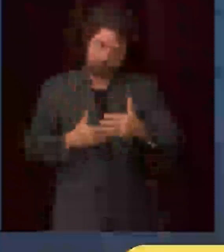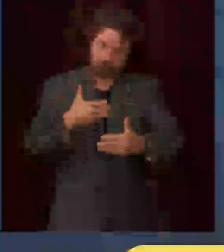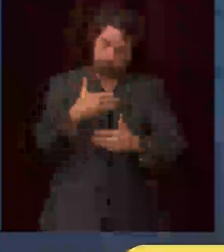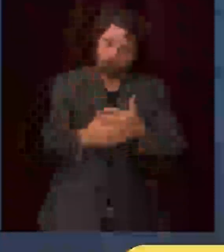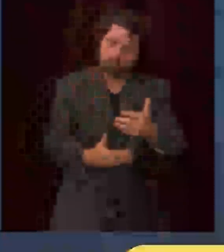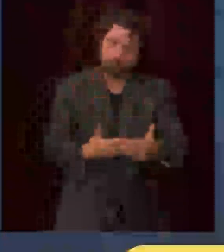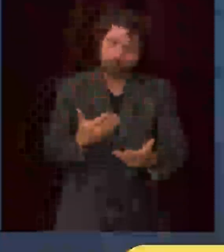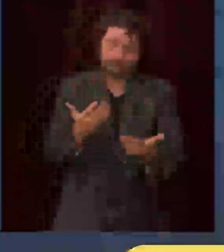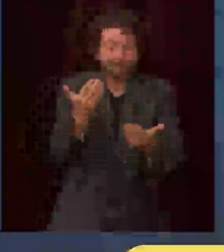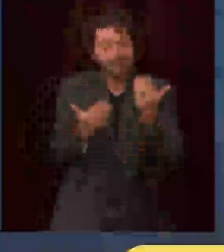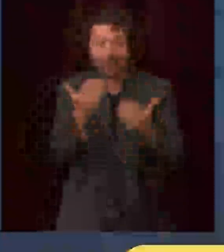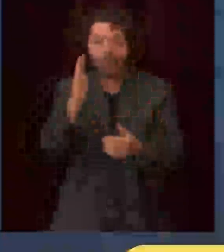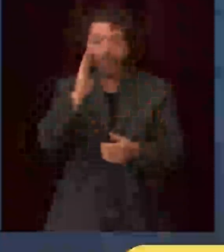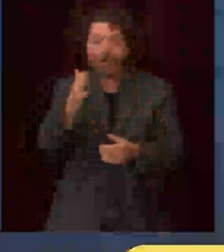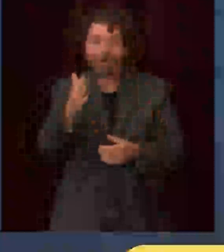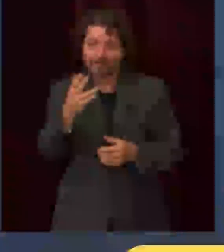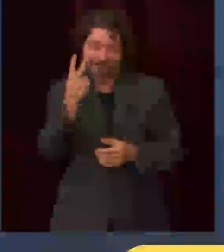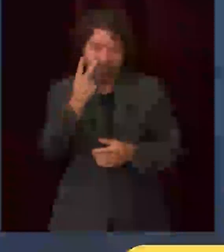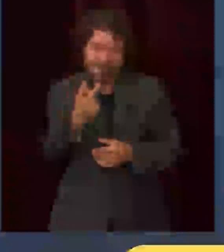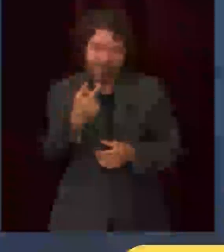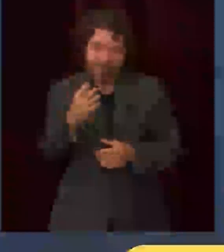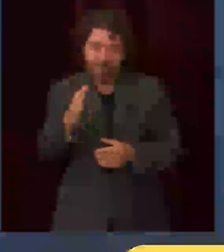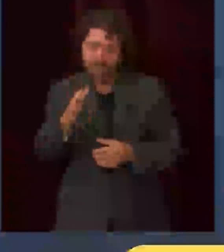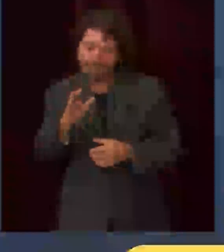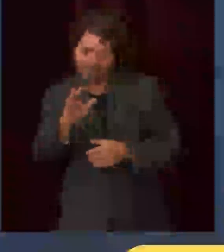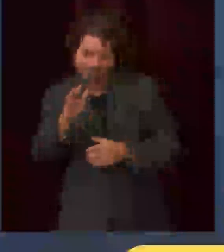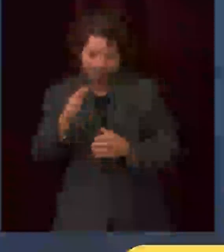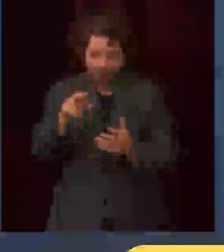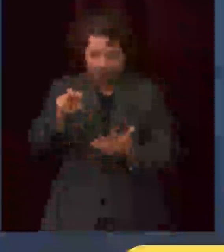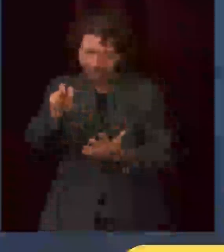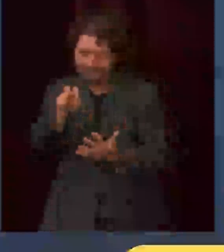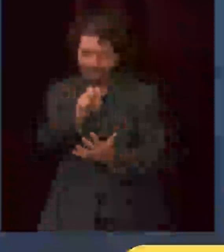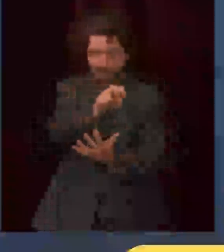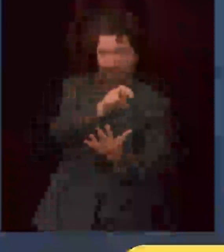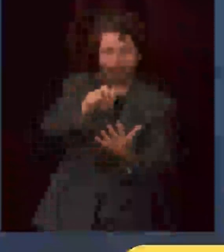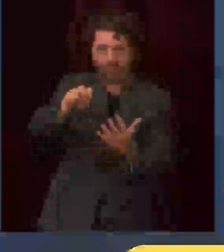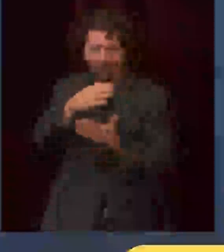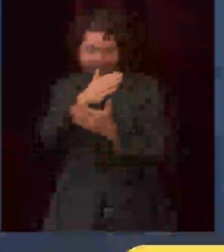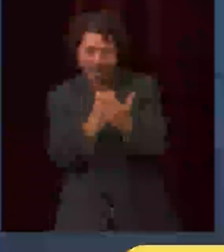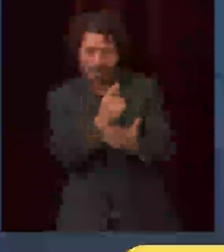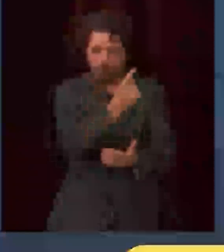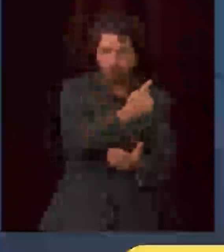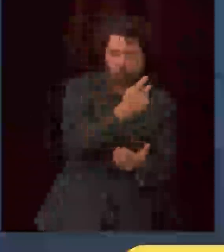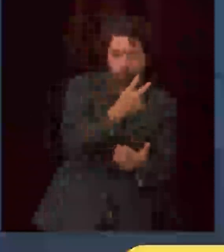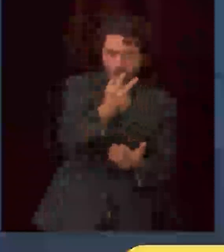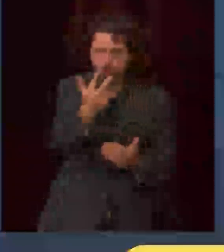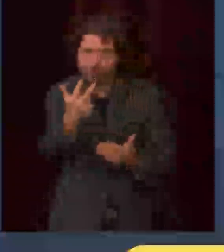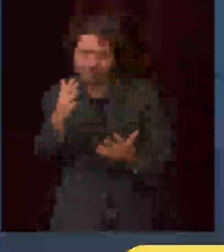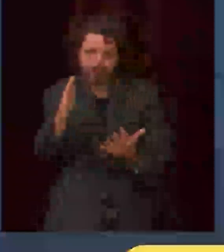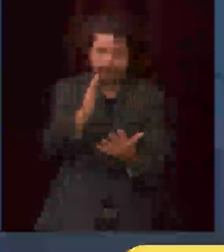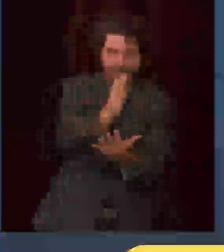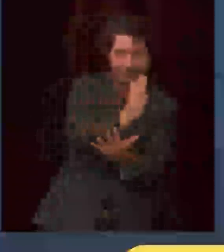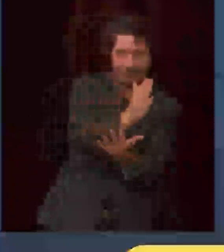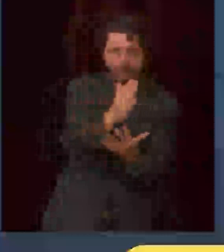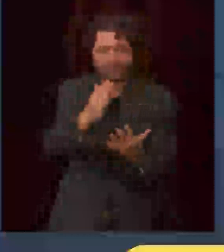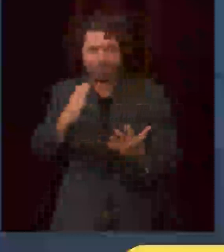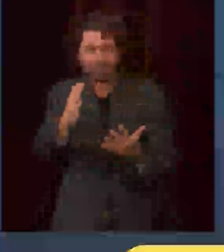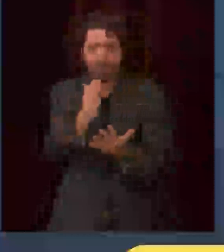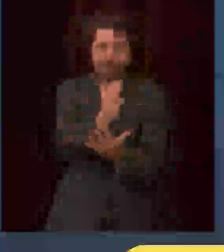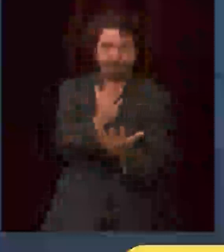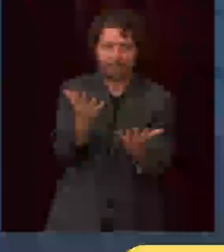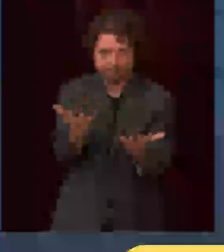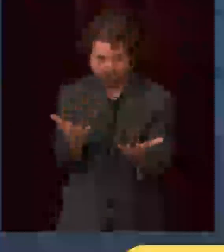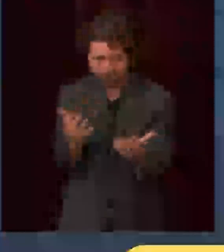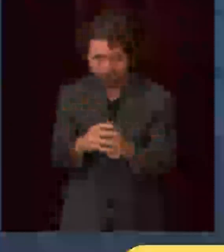those decisions. But as a healthcare provider in a city that's was hit pretty hard early on in this, I feel that we're in the right position to